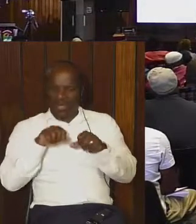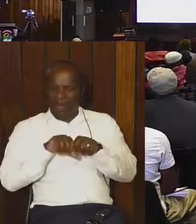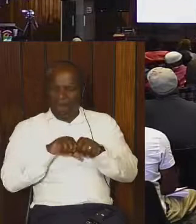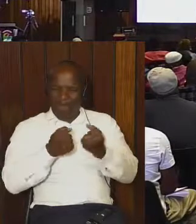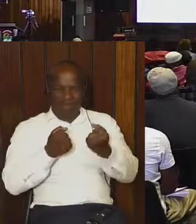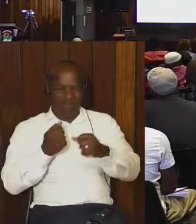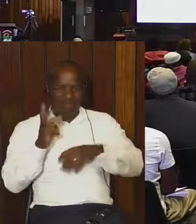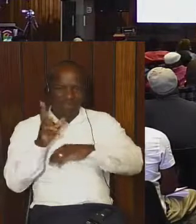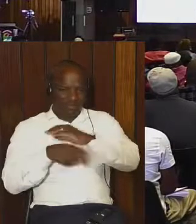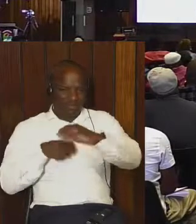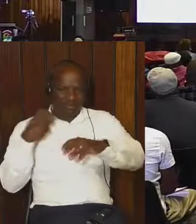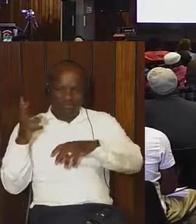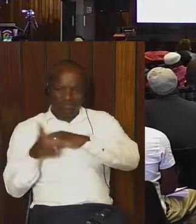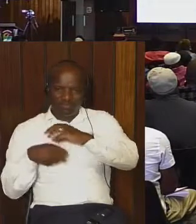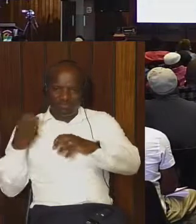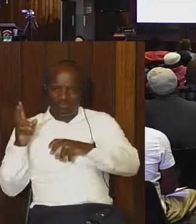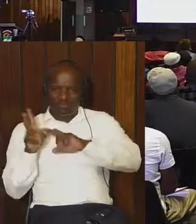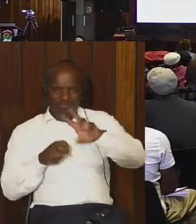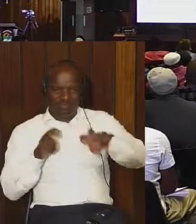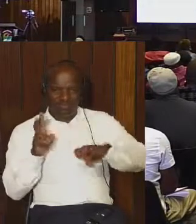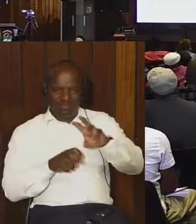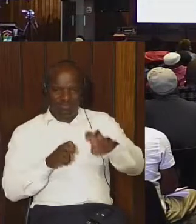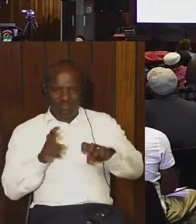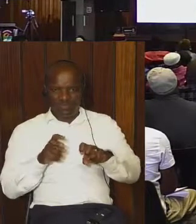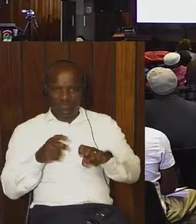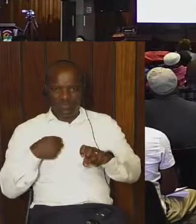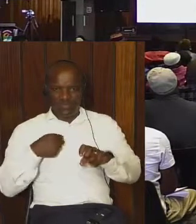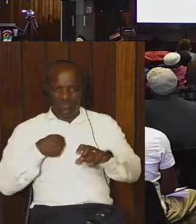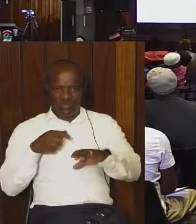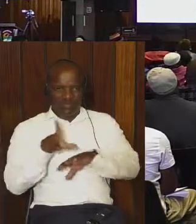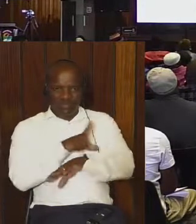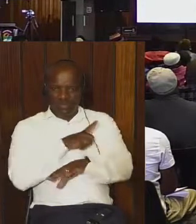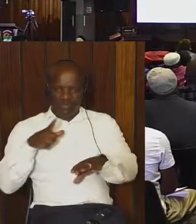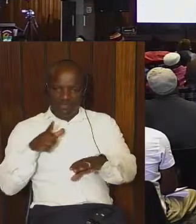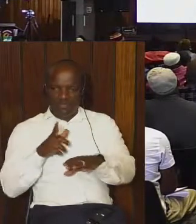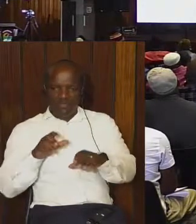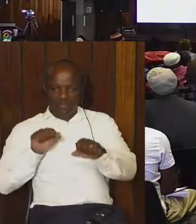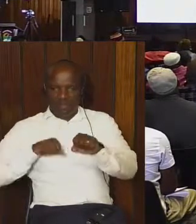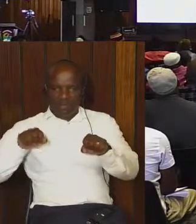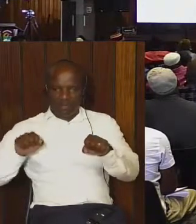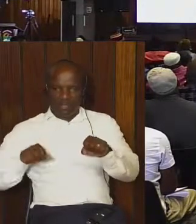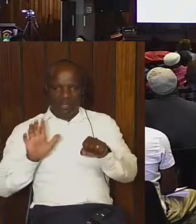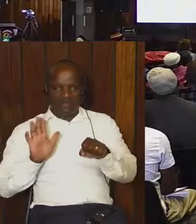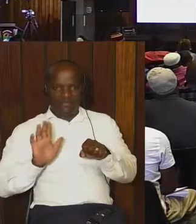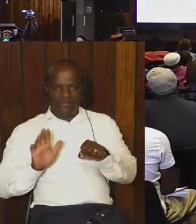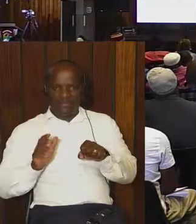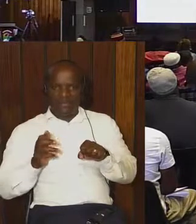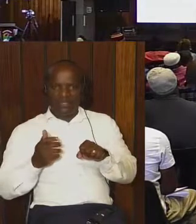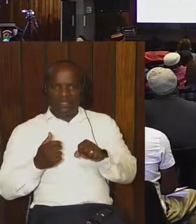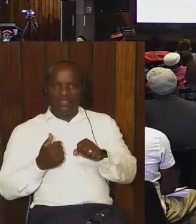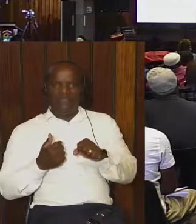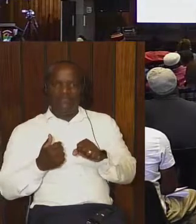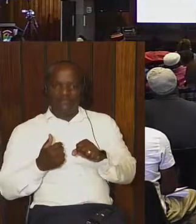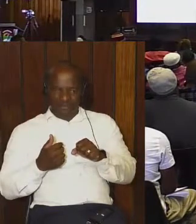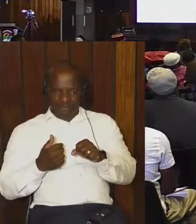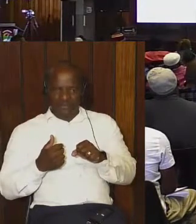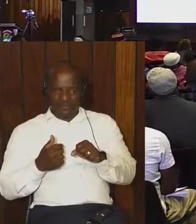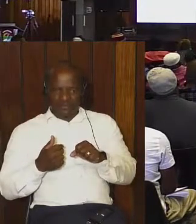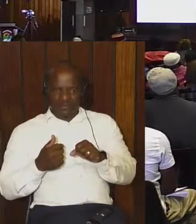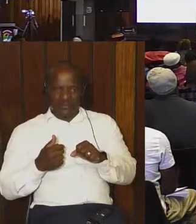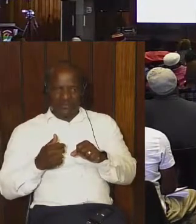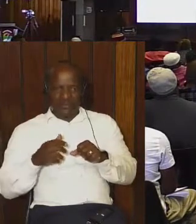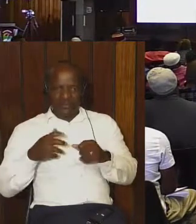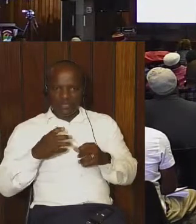place. I won't be long. And then the other thing again is that in the